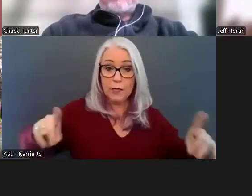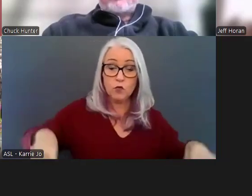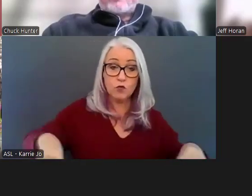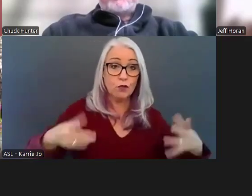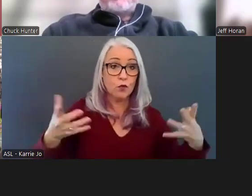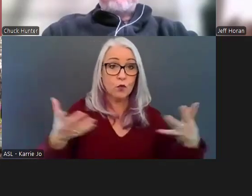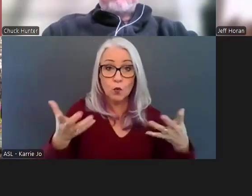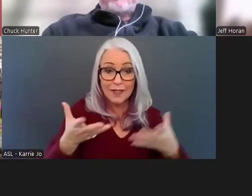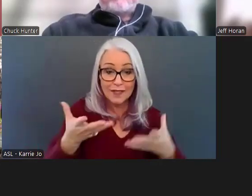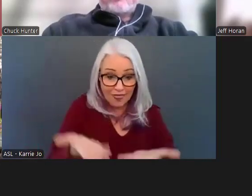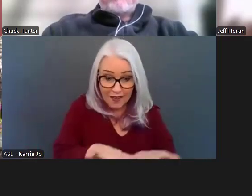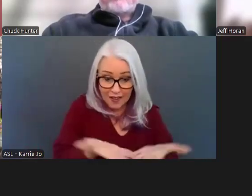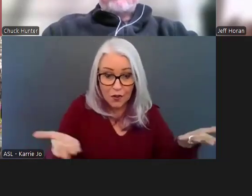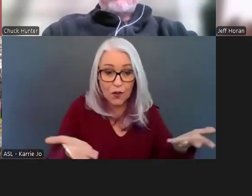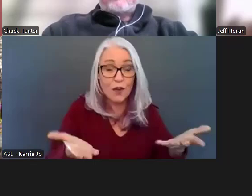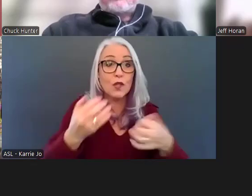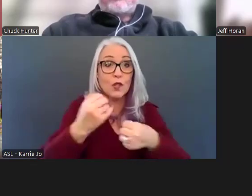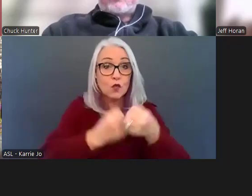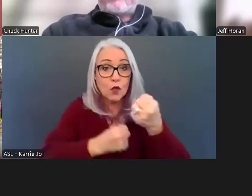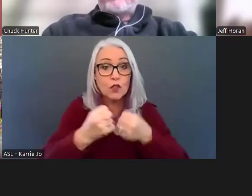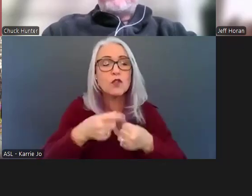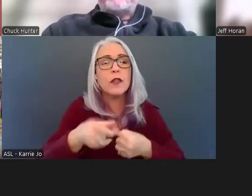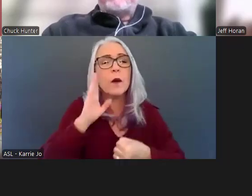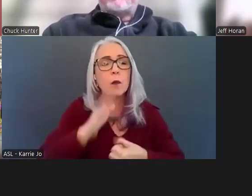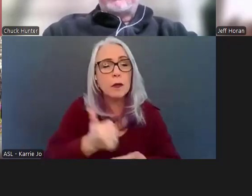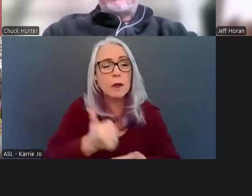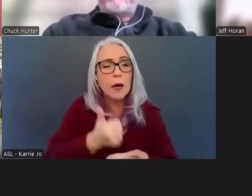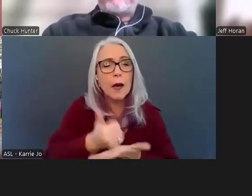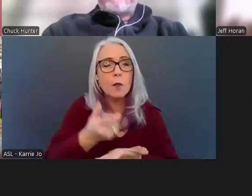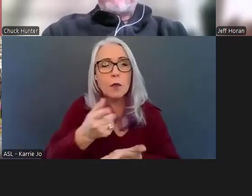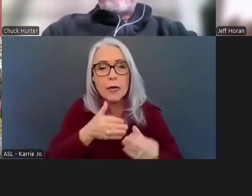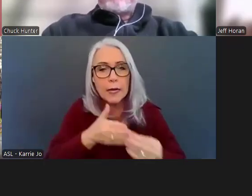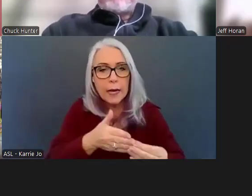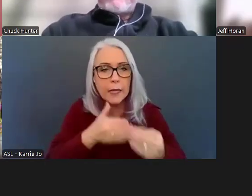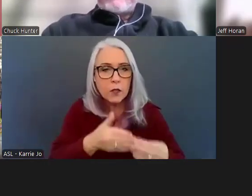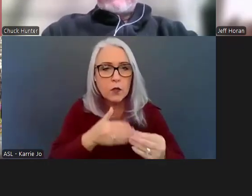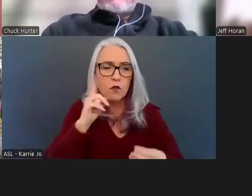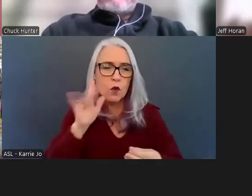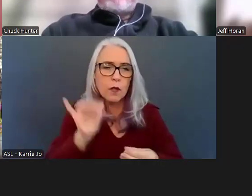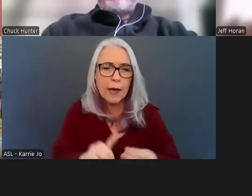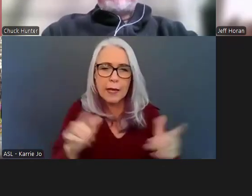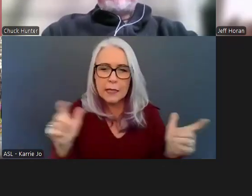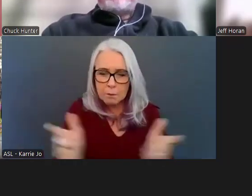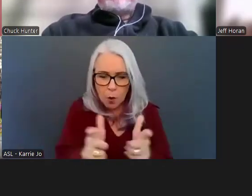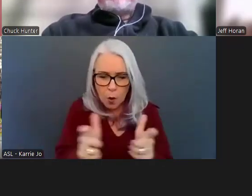can help guide you for what you might want to do on your small patch.